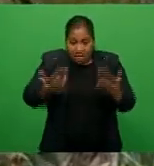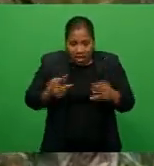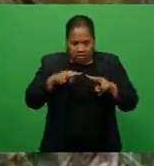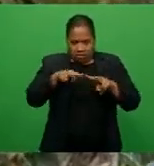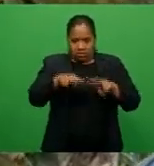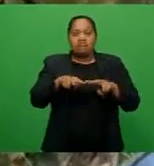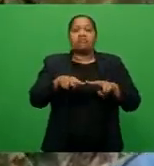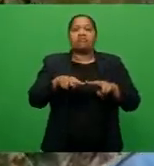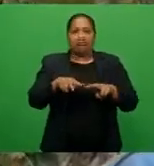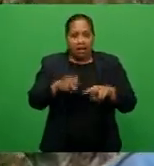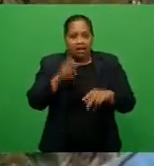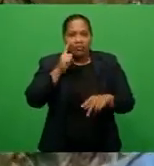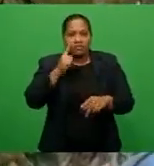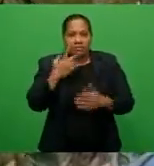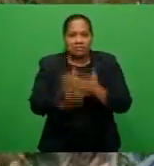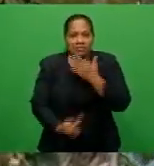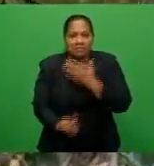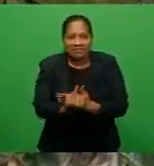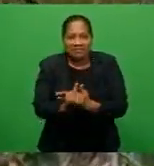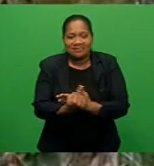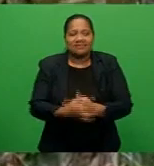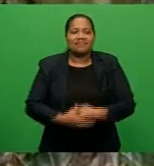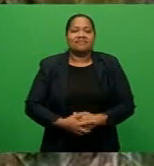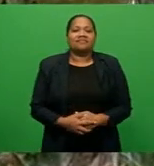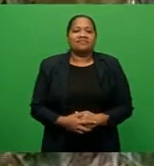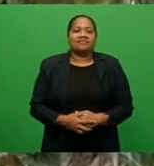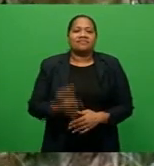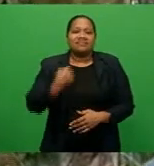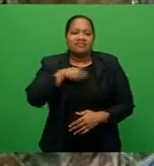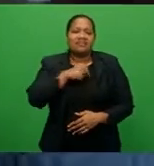of this natural phenomenon.